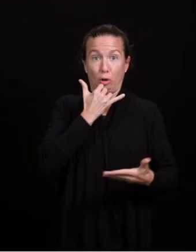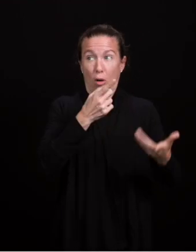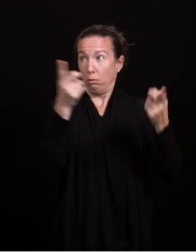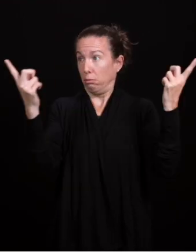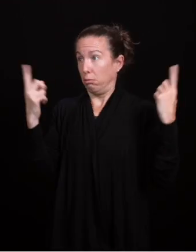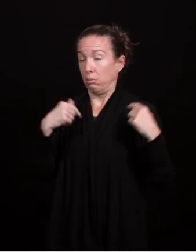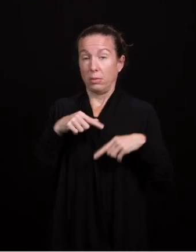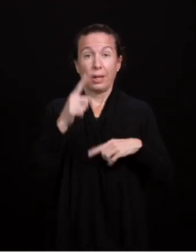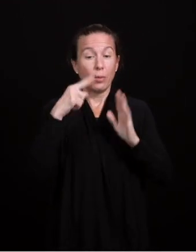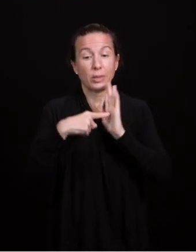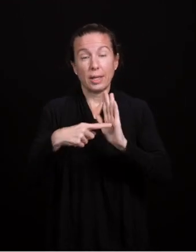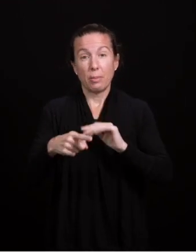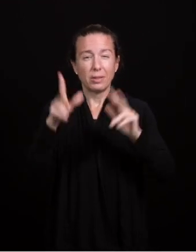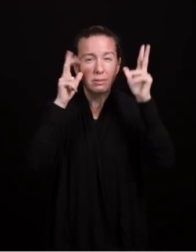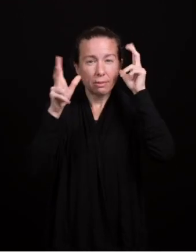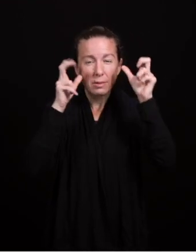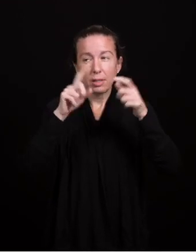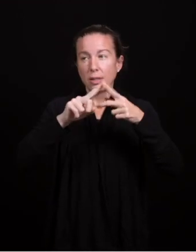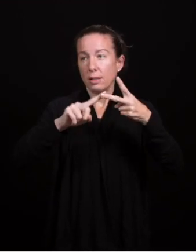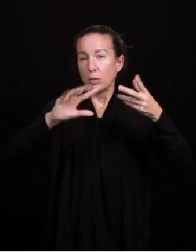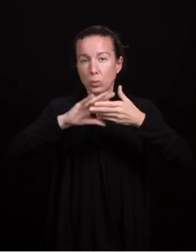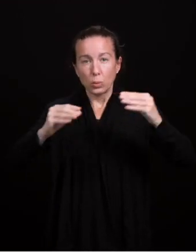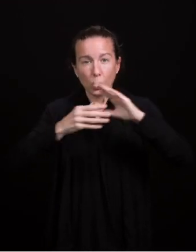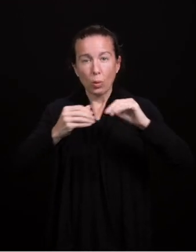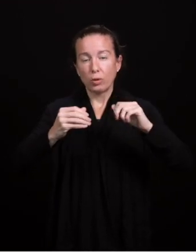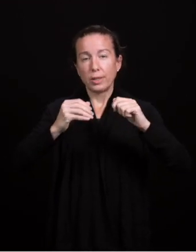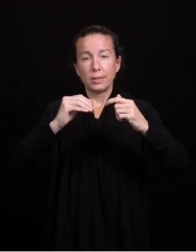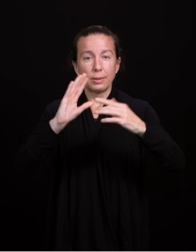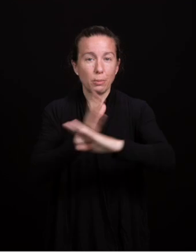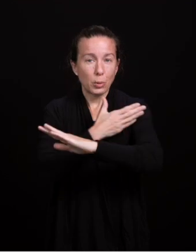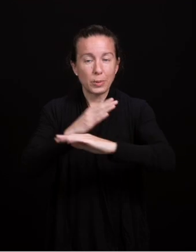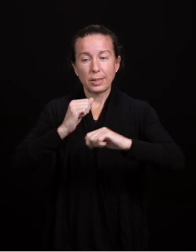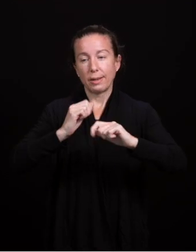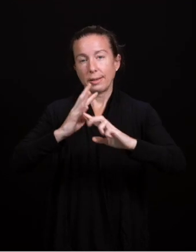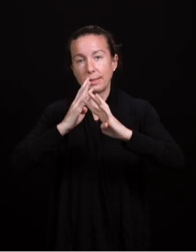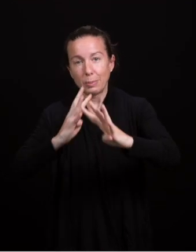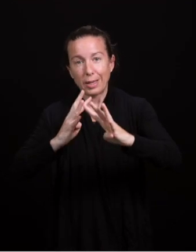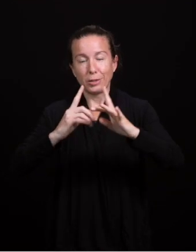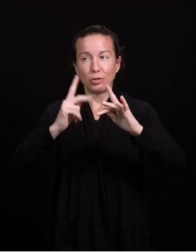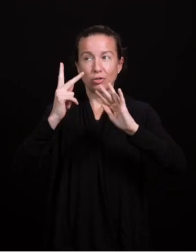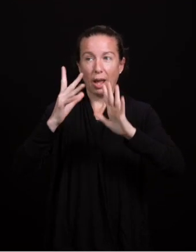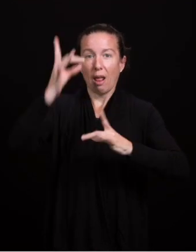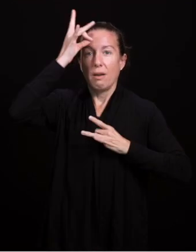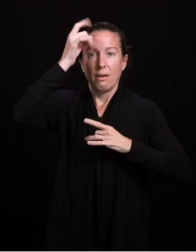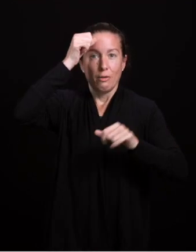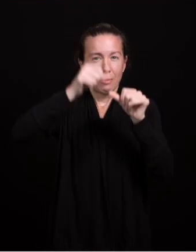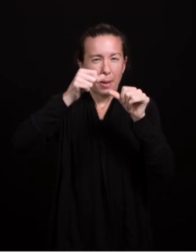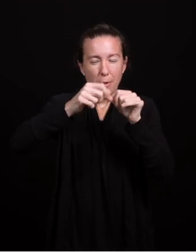in sound and stories and music and speech and remember it and then